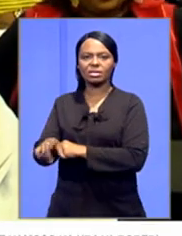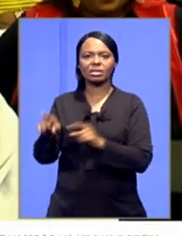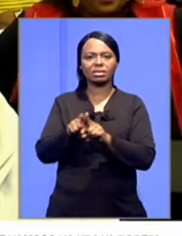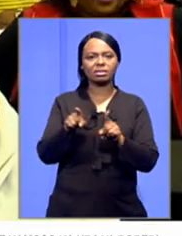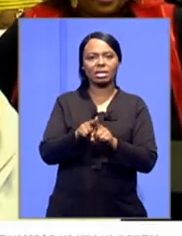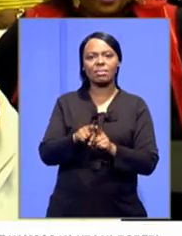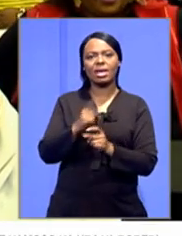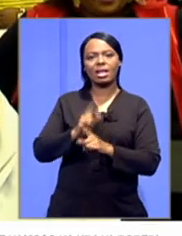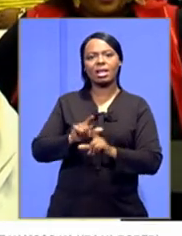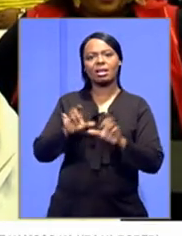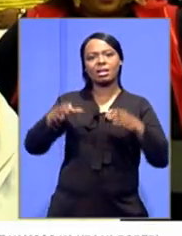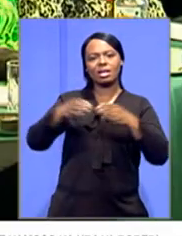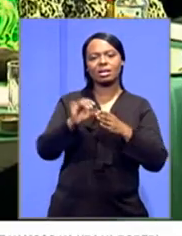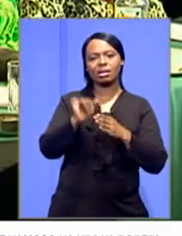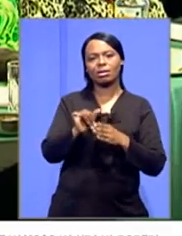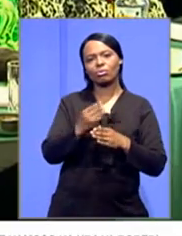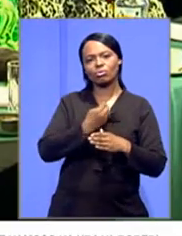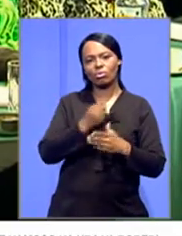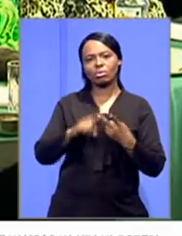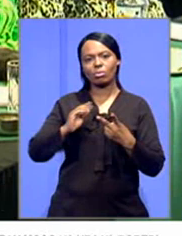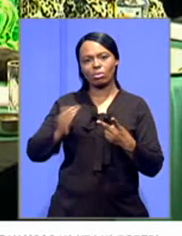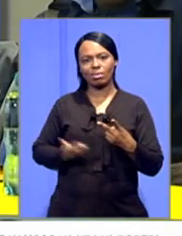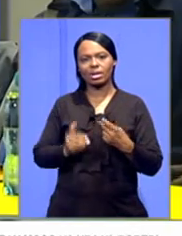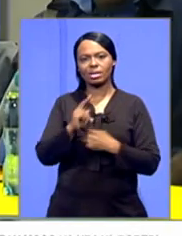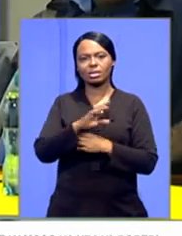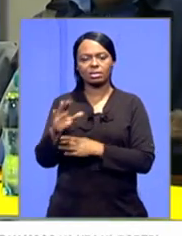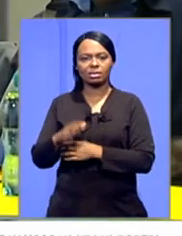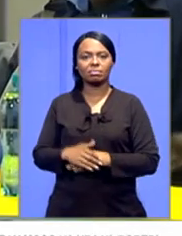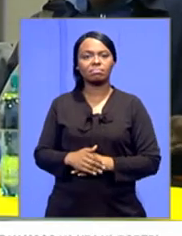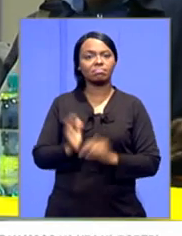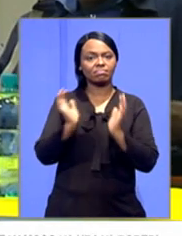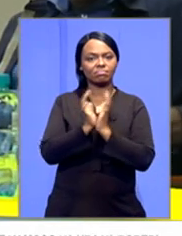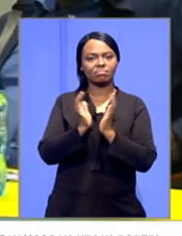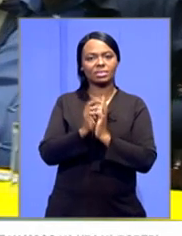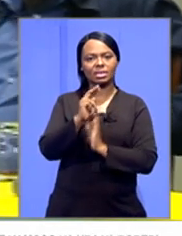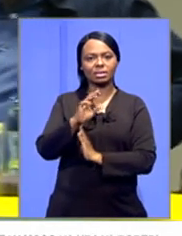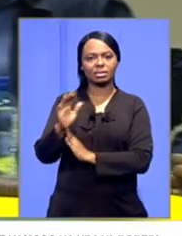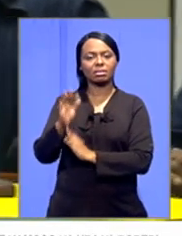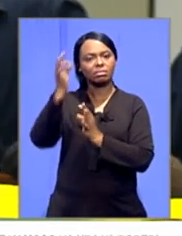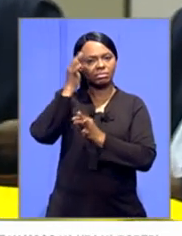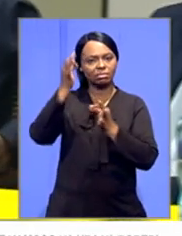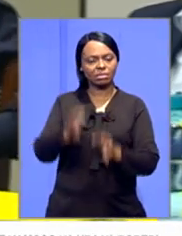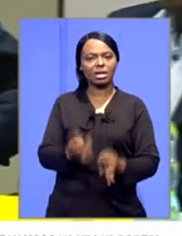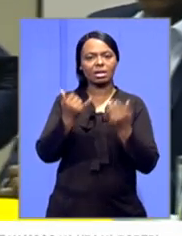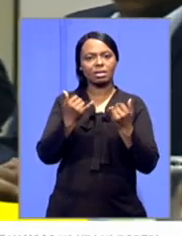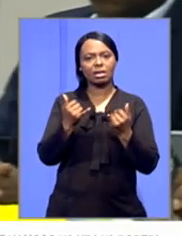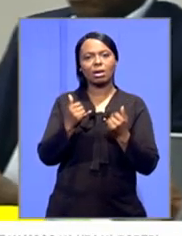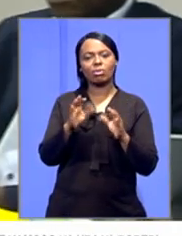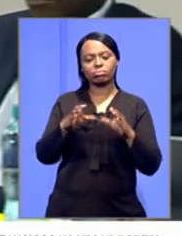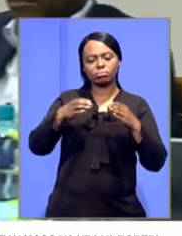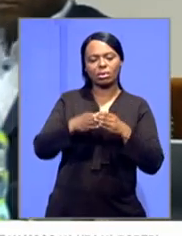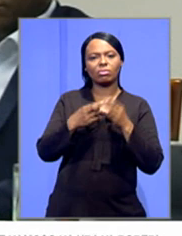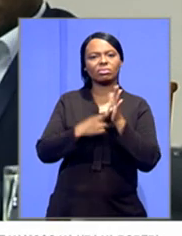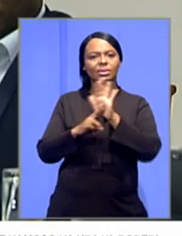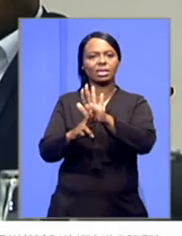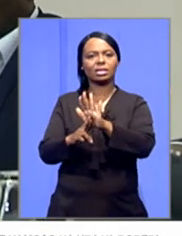le di-leaki tsa lekoko. Komiti ya bosetšhaba ya borongwa e ne go sale gale ya tsaya tsia ntlha ya gore paka ya tlhopha sa borongwa sa